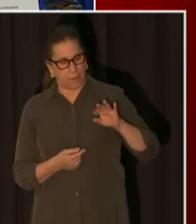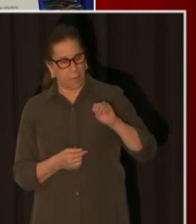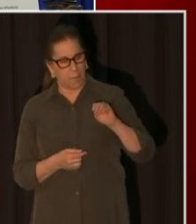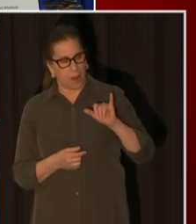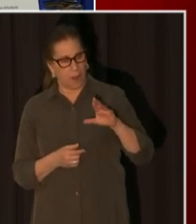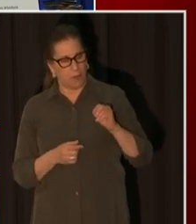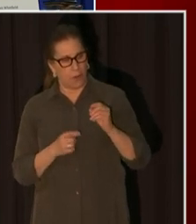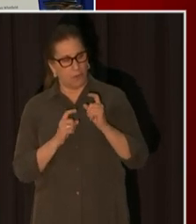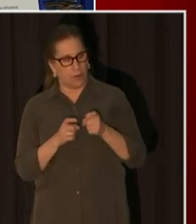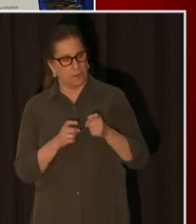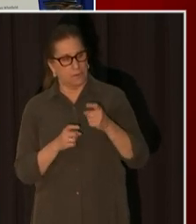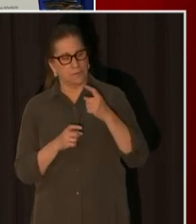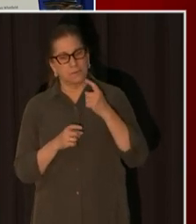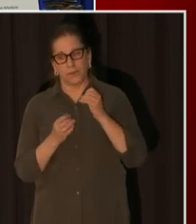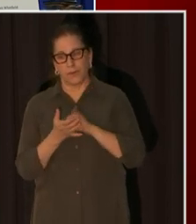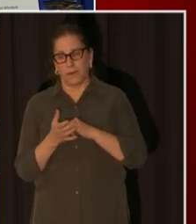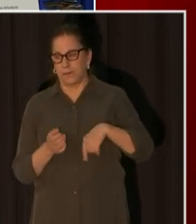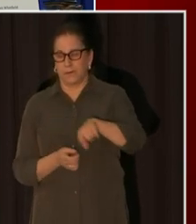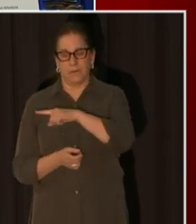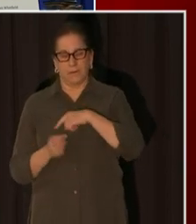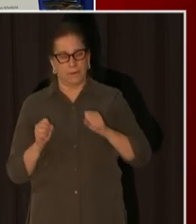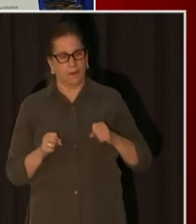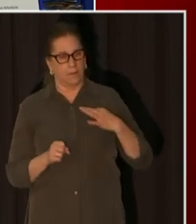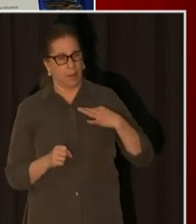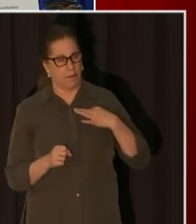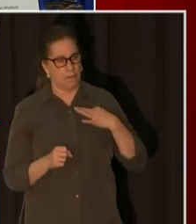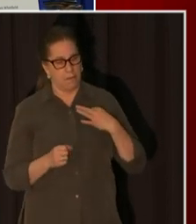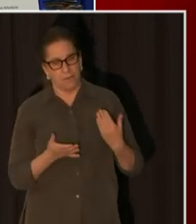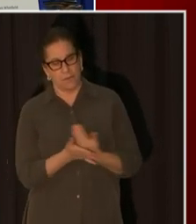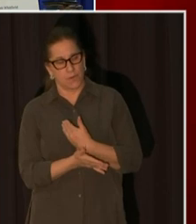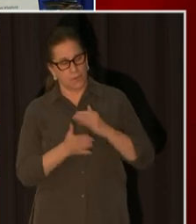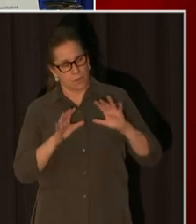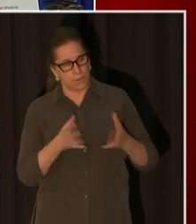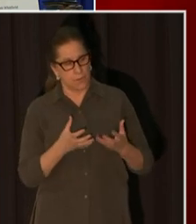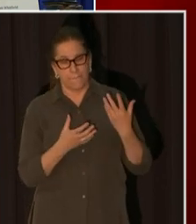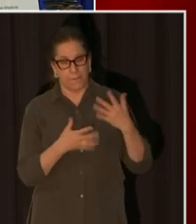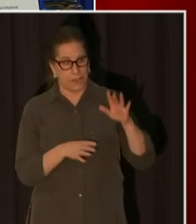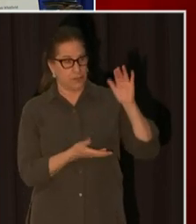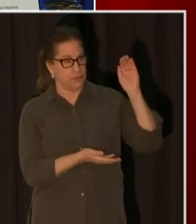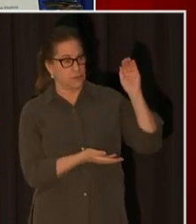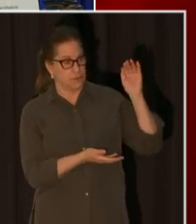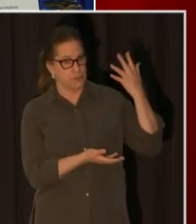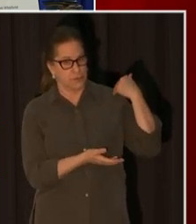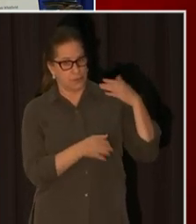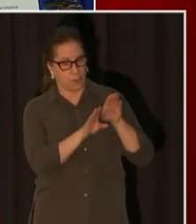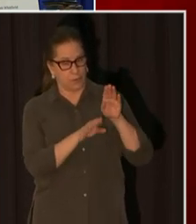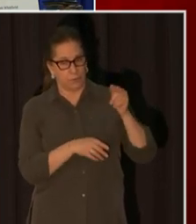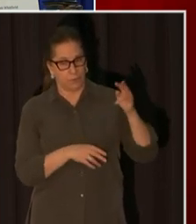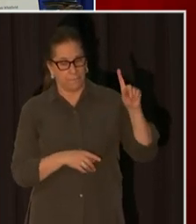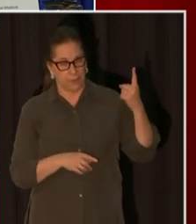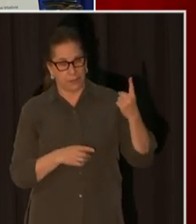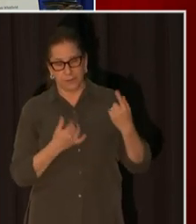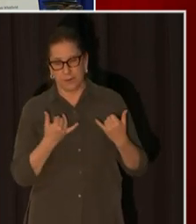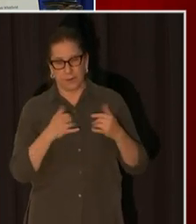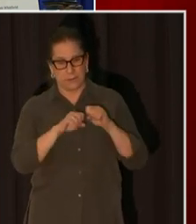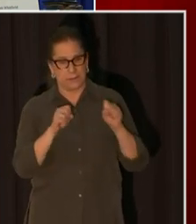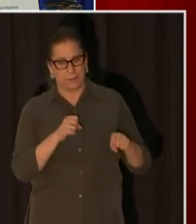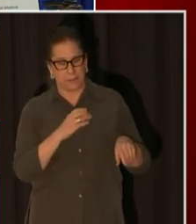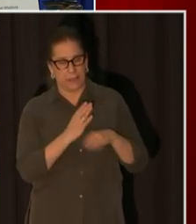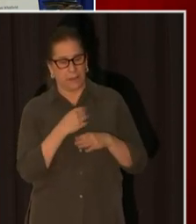say about that at tomorrow's 11 a.m. Press briefing. So the next question I want to go to, I think, is also related to grants,